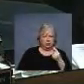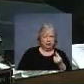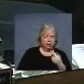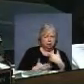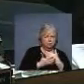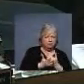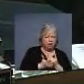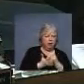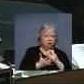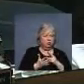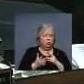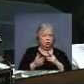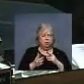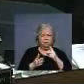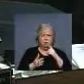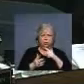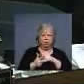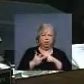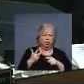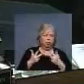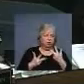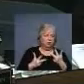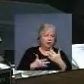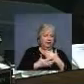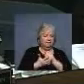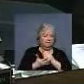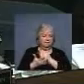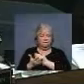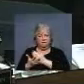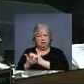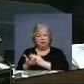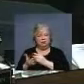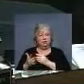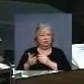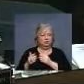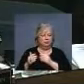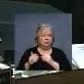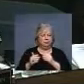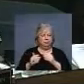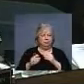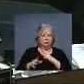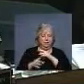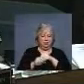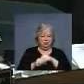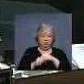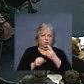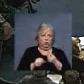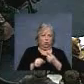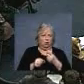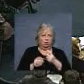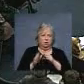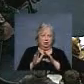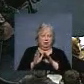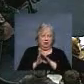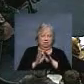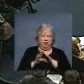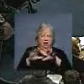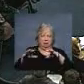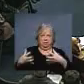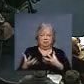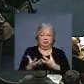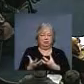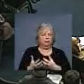is it for the 3 phases it looks like that are in this one development? Mr.